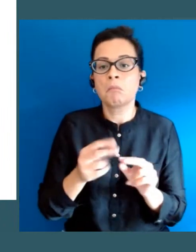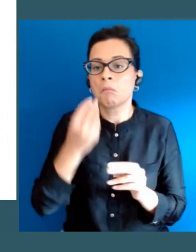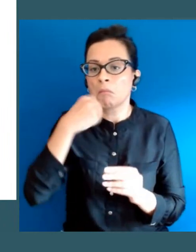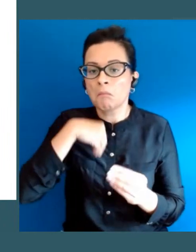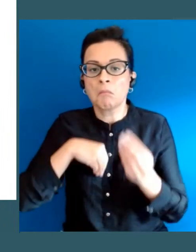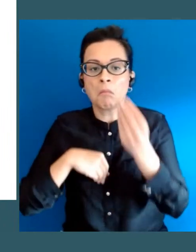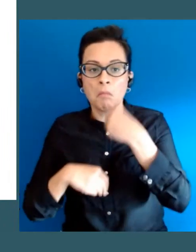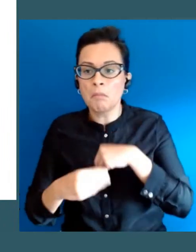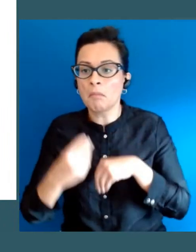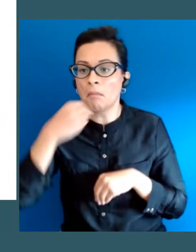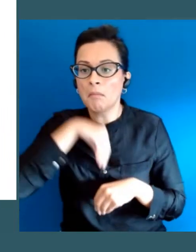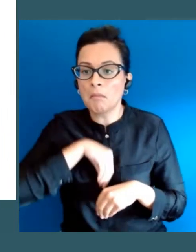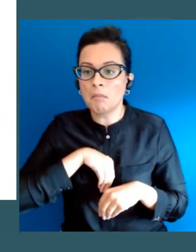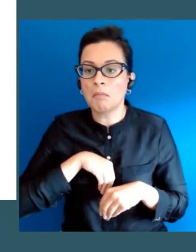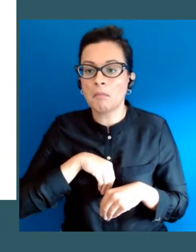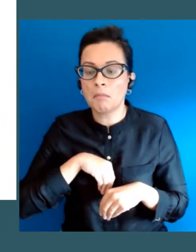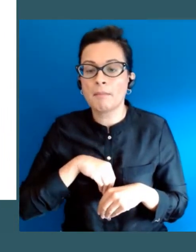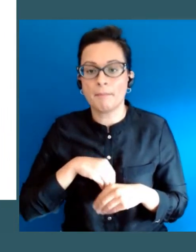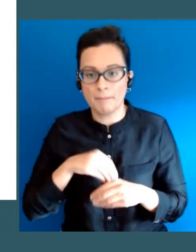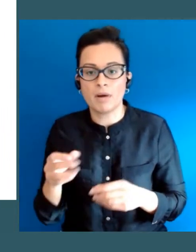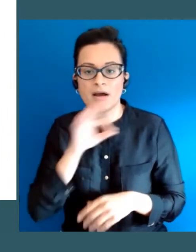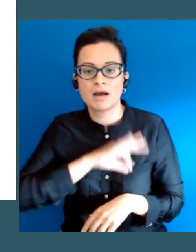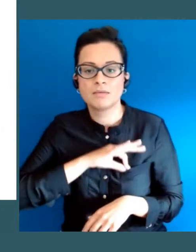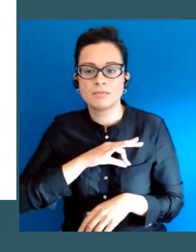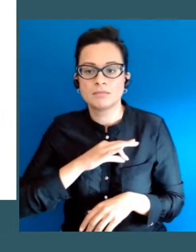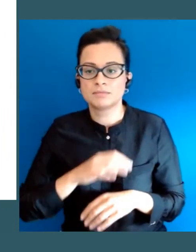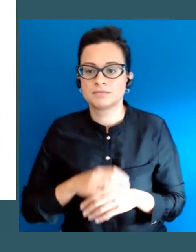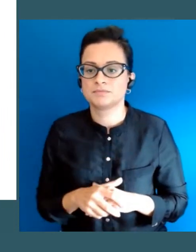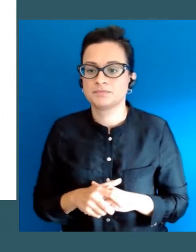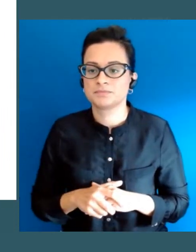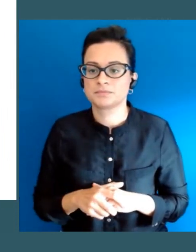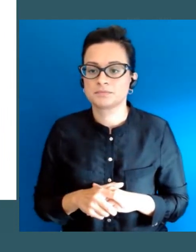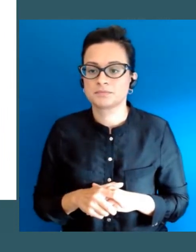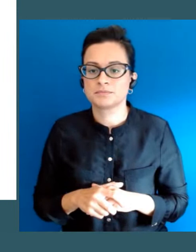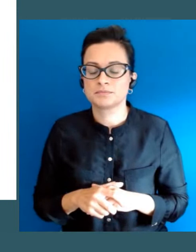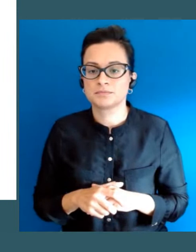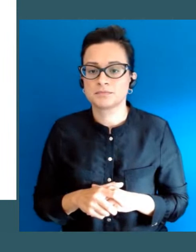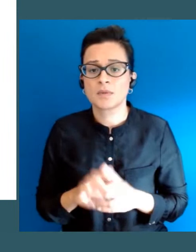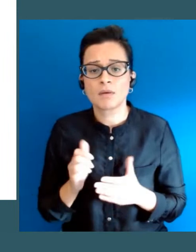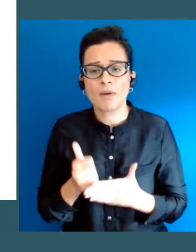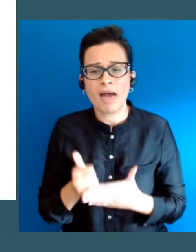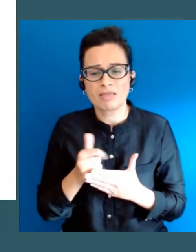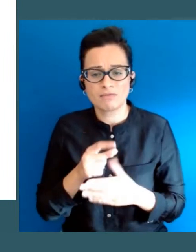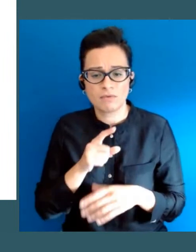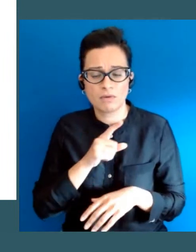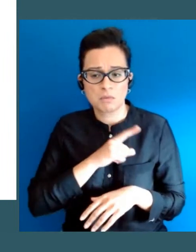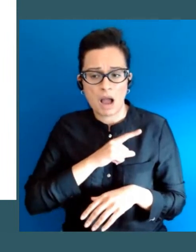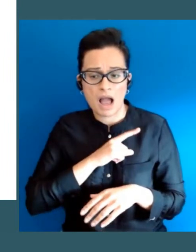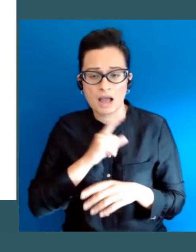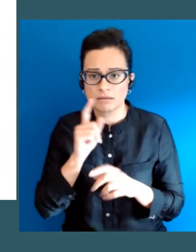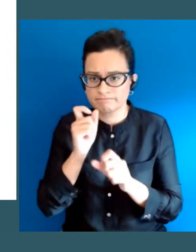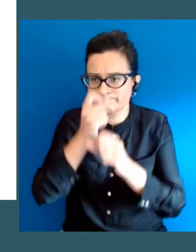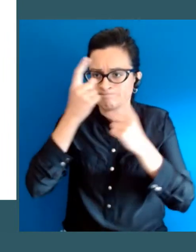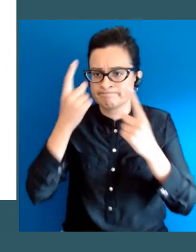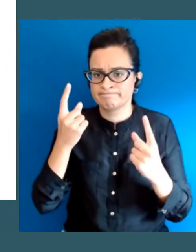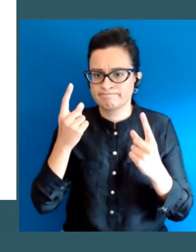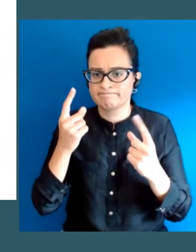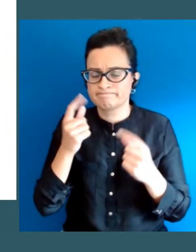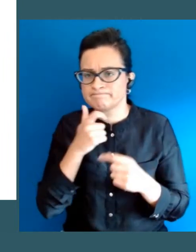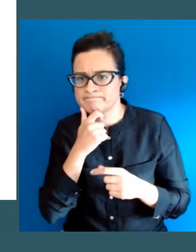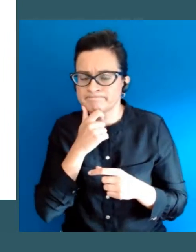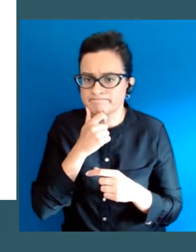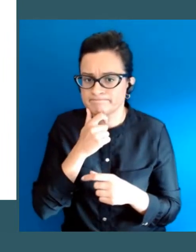of advantage. And it'll be helpful to understand the distinction between those who are